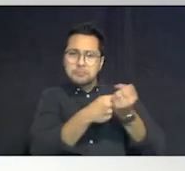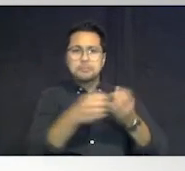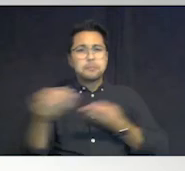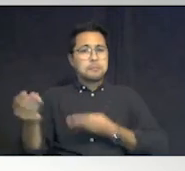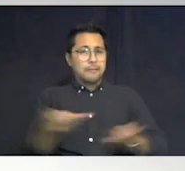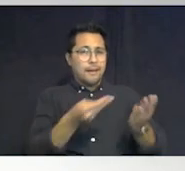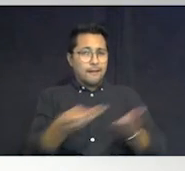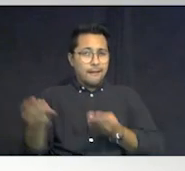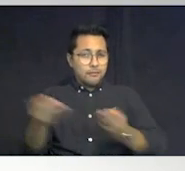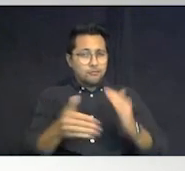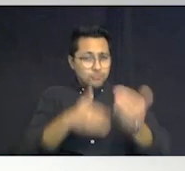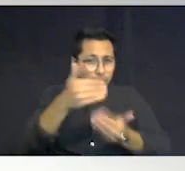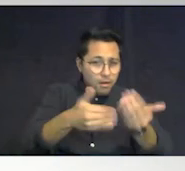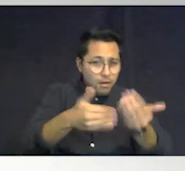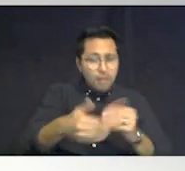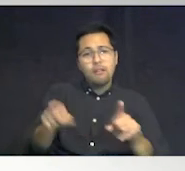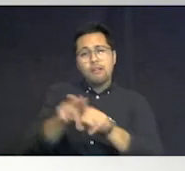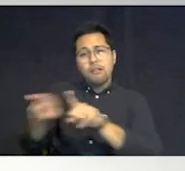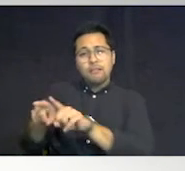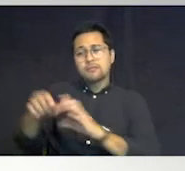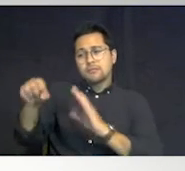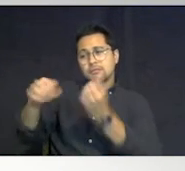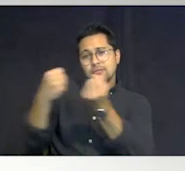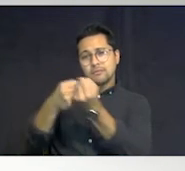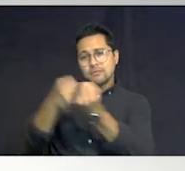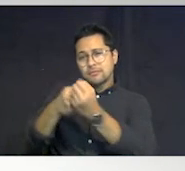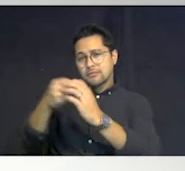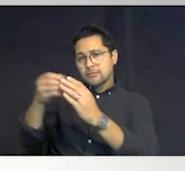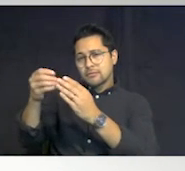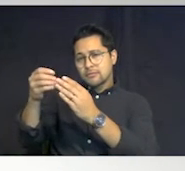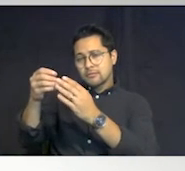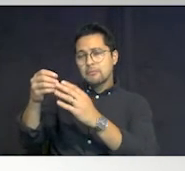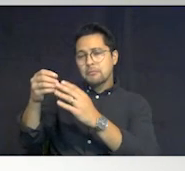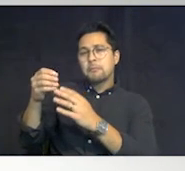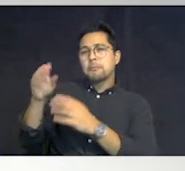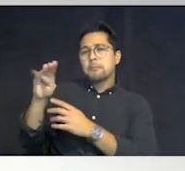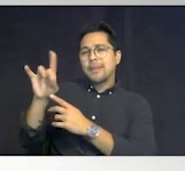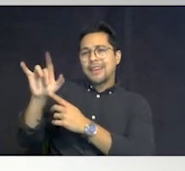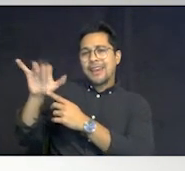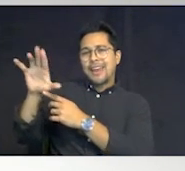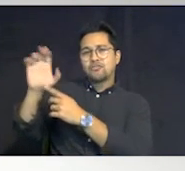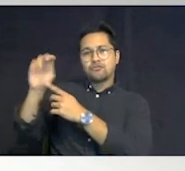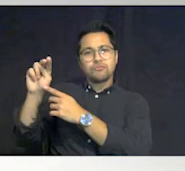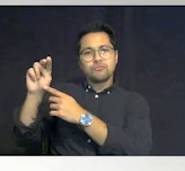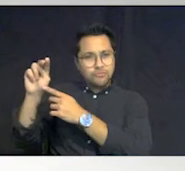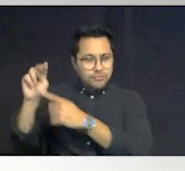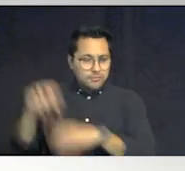process, as well as the state-sponsored facilitation process. First, we're going to look at mediation.